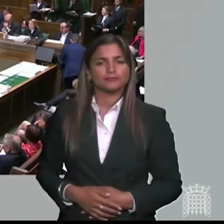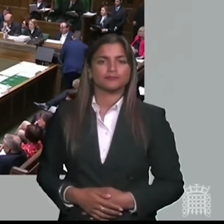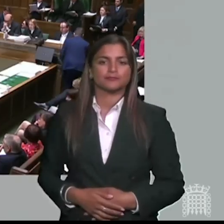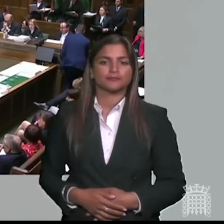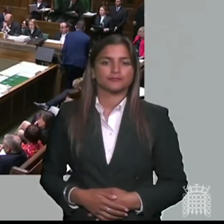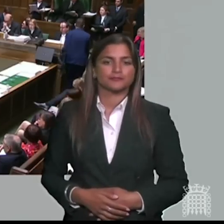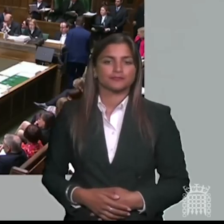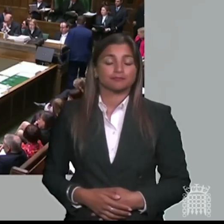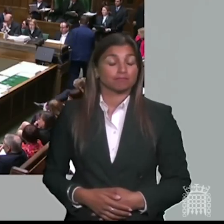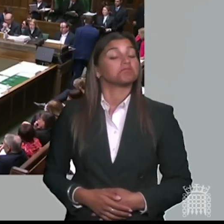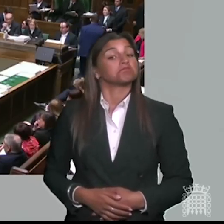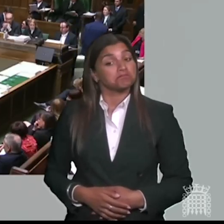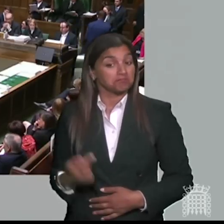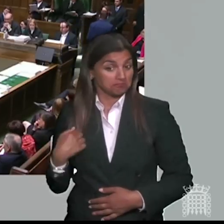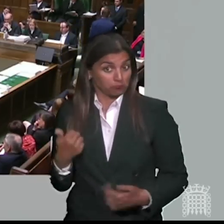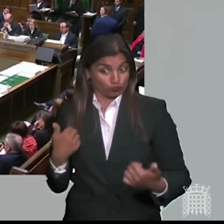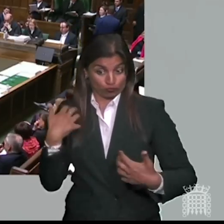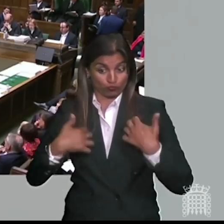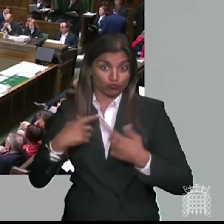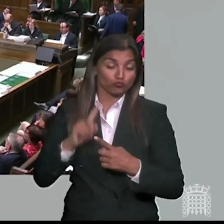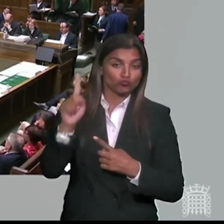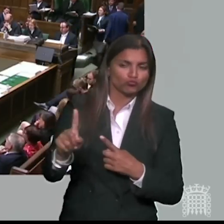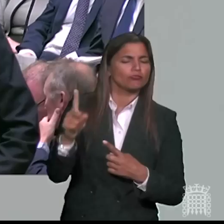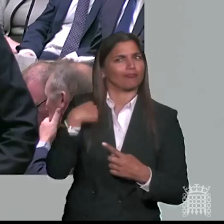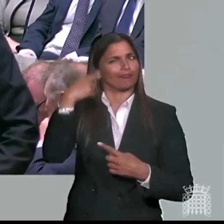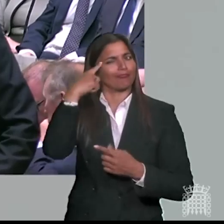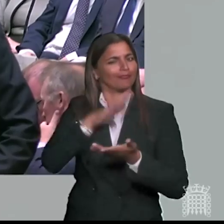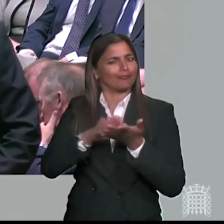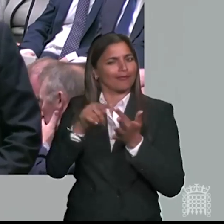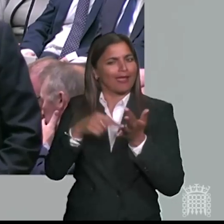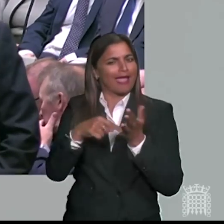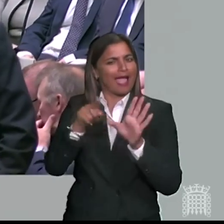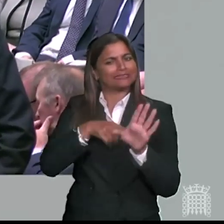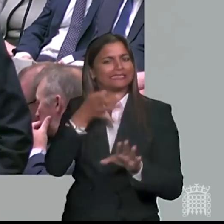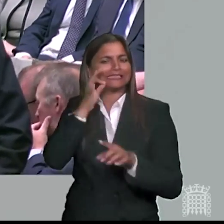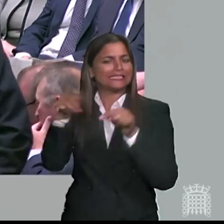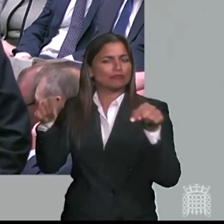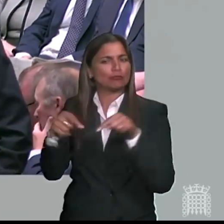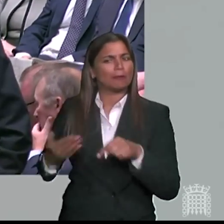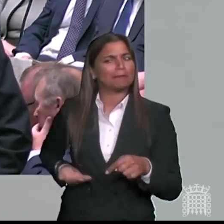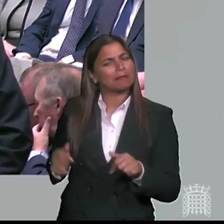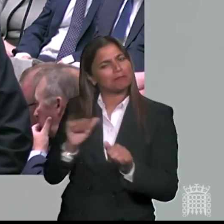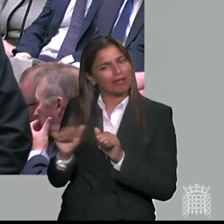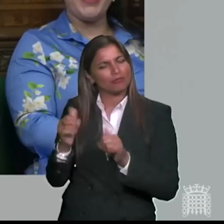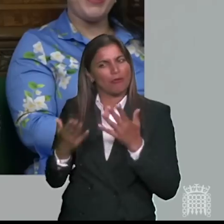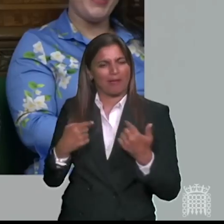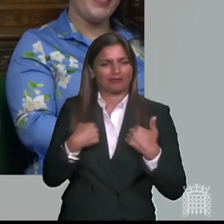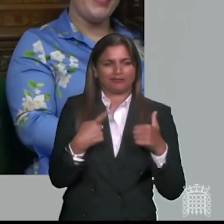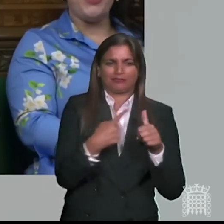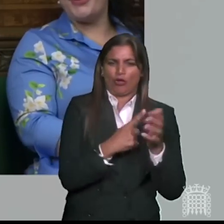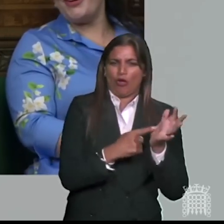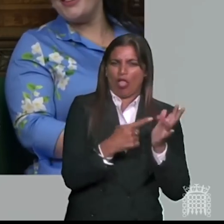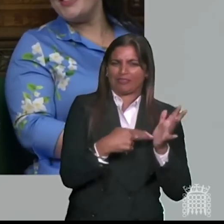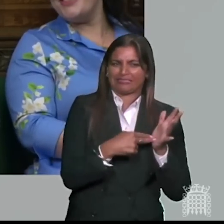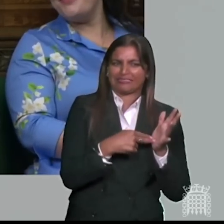Well, I would be delighted to do so. I think maybe Hetty's Tea Room is more my cup of tea than Alton Towers, but I'm sure I can arrange a visit